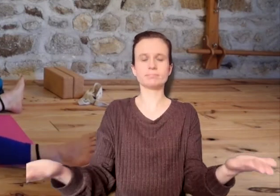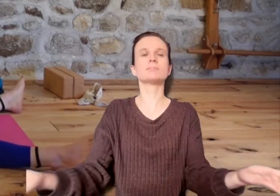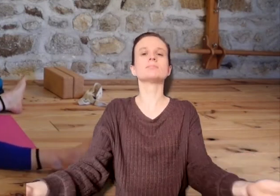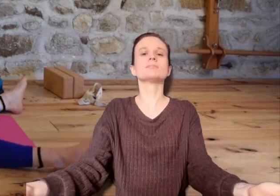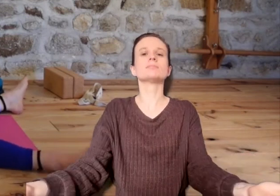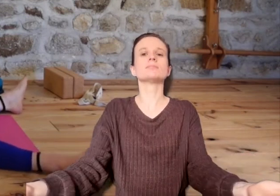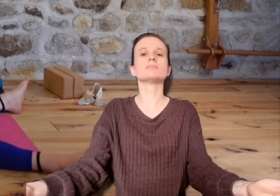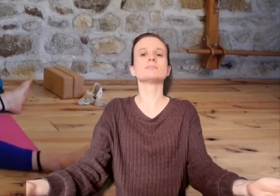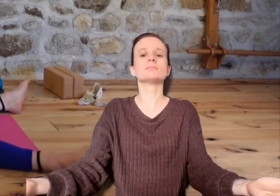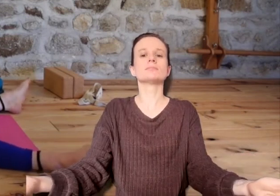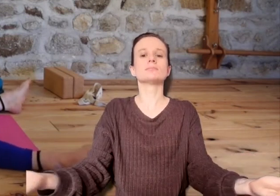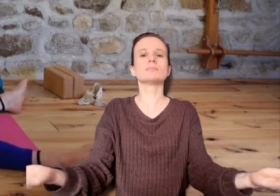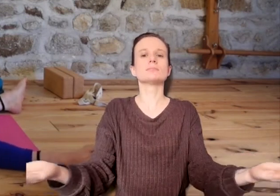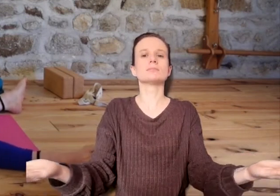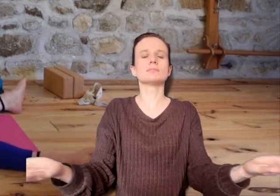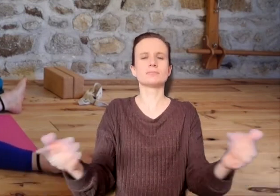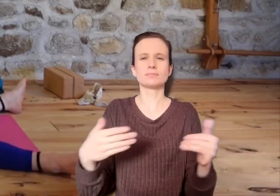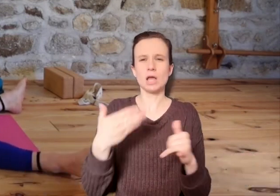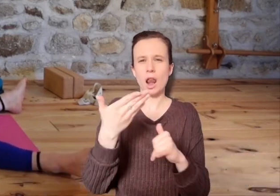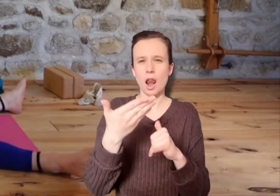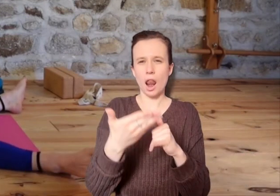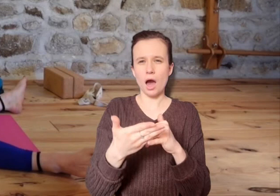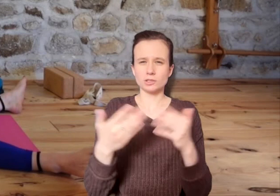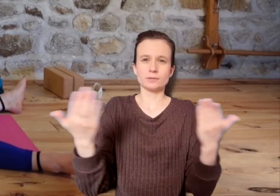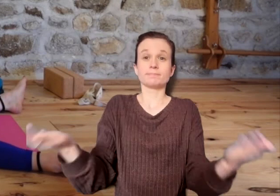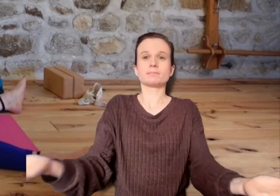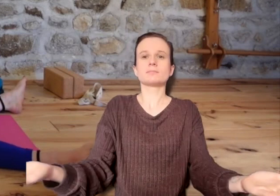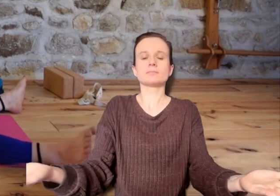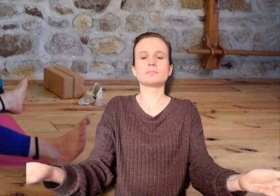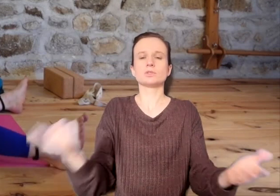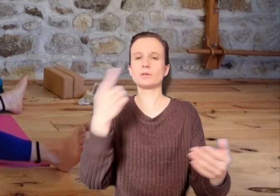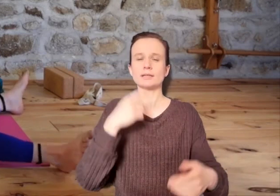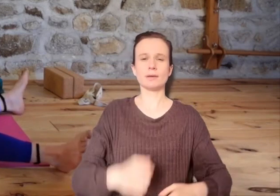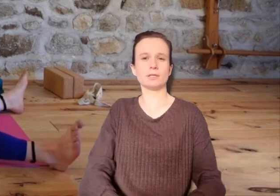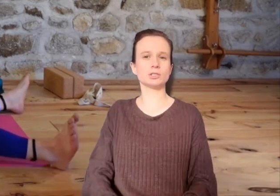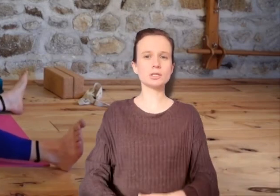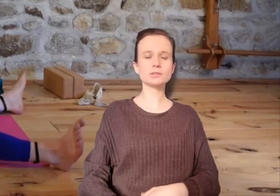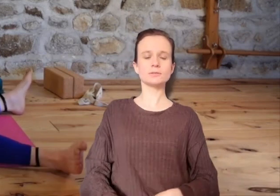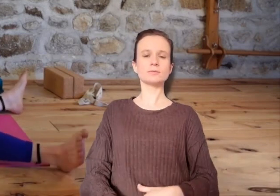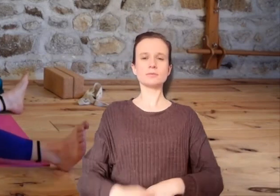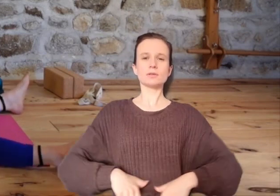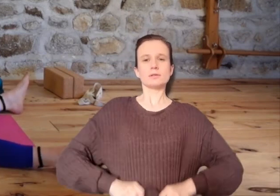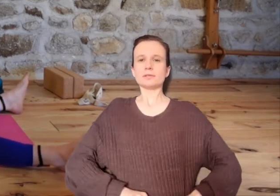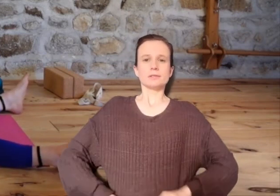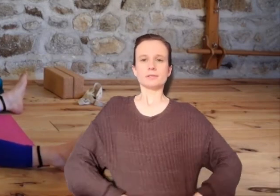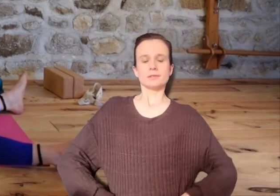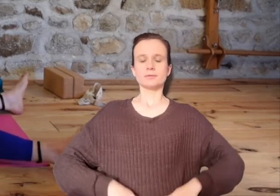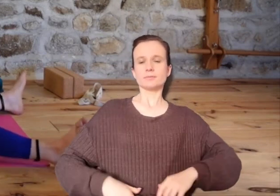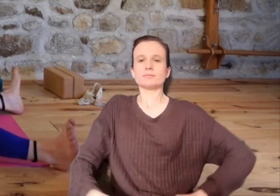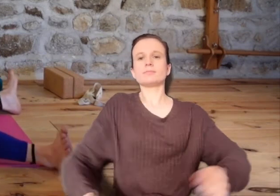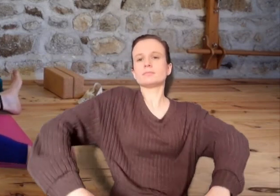is our shavasana, or our corpse pose. This is our ending pose. So do any kind of adjustments you